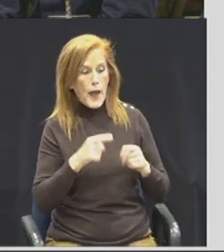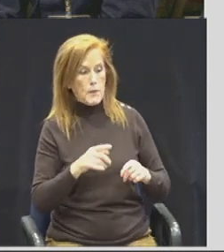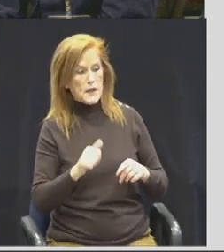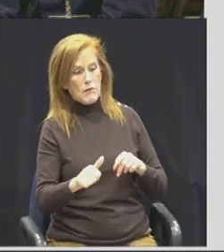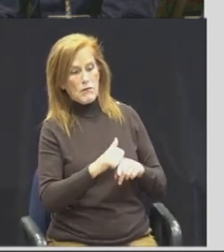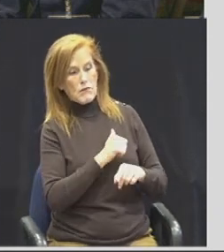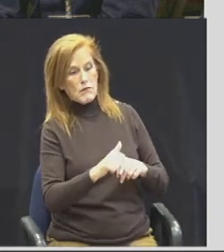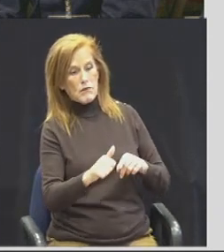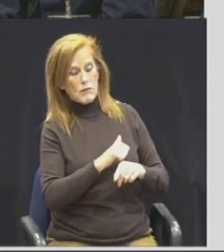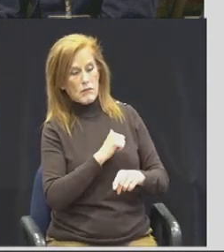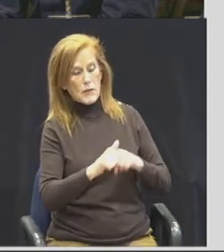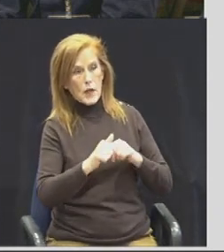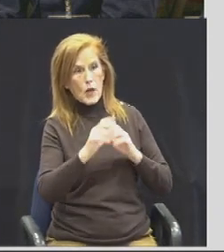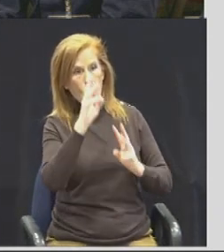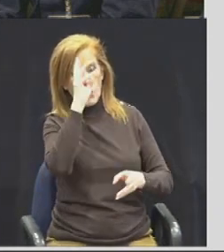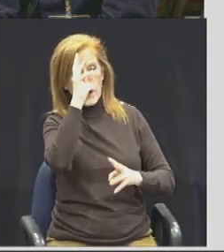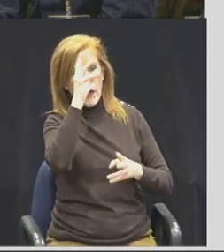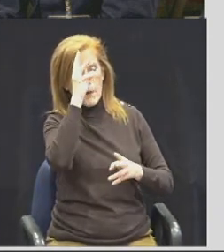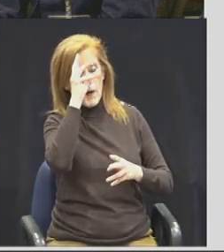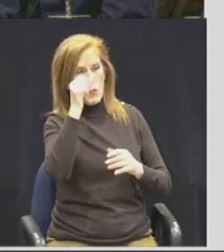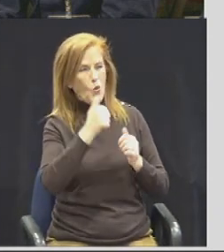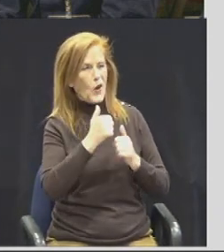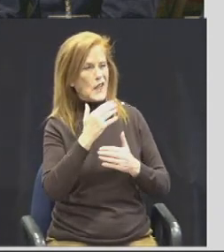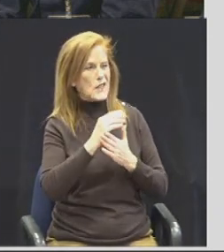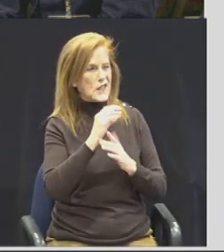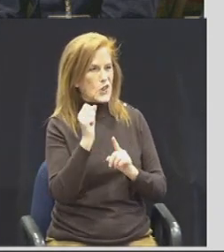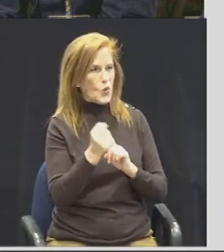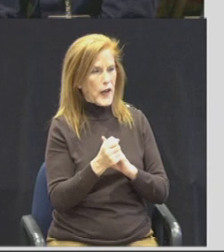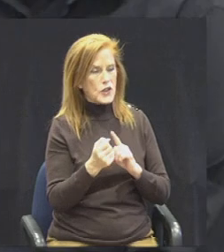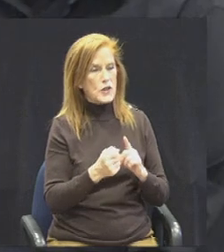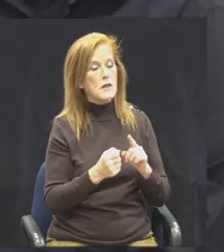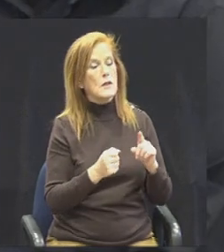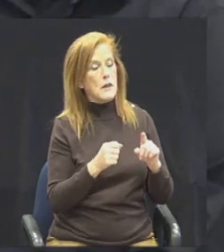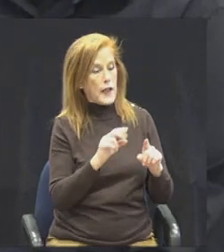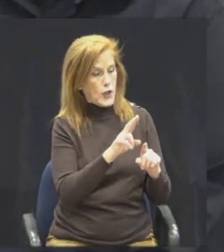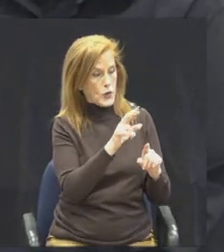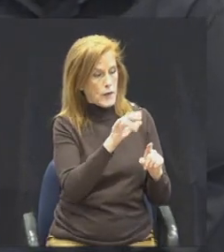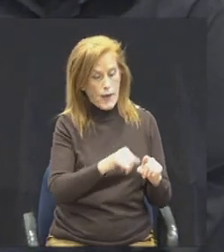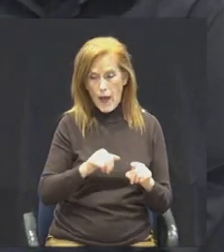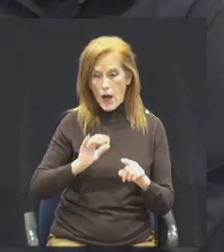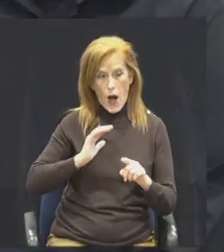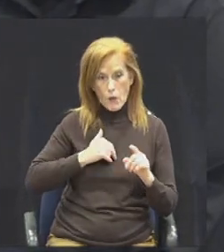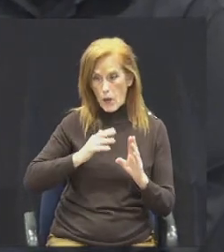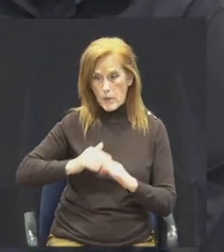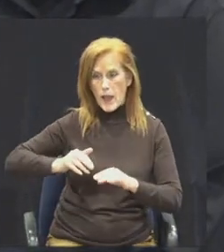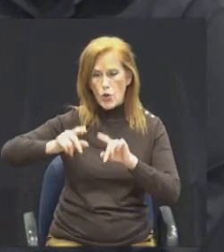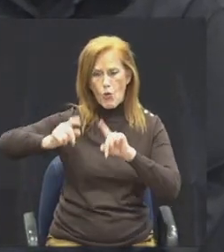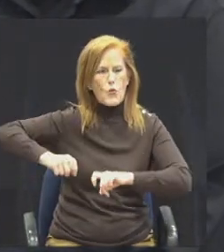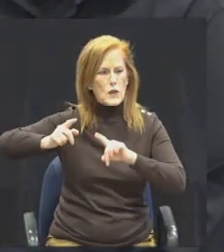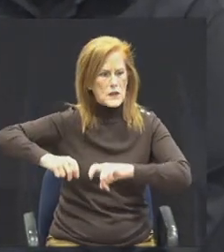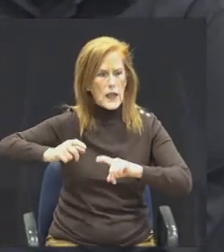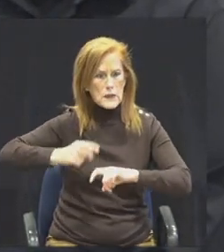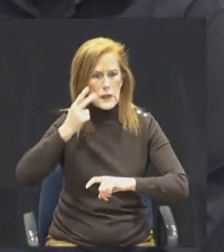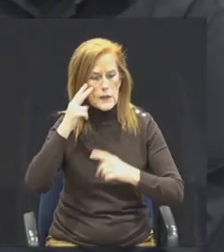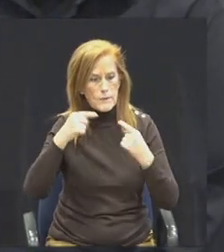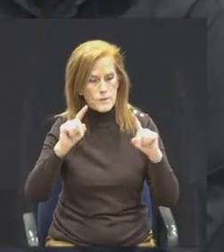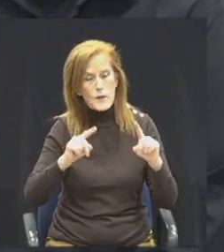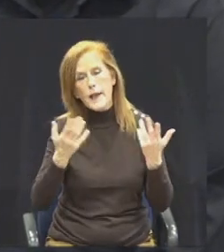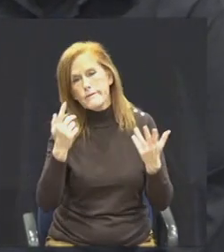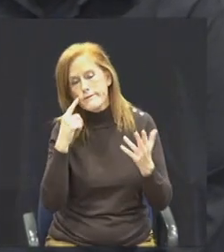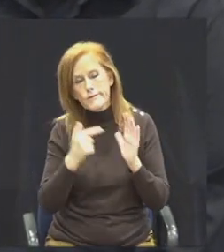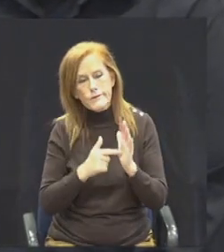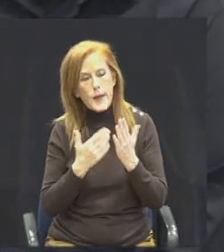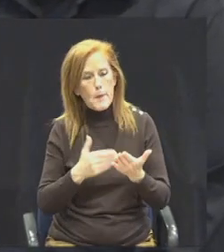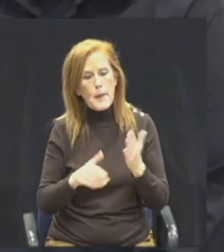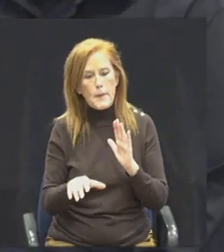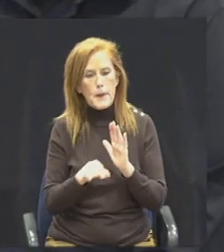is basically you come up with a scenario that you think is going to test the plans that you have for that. Say you pick a tornado situation or